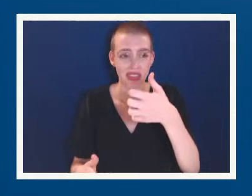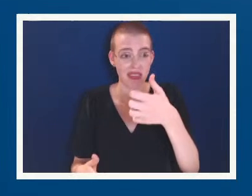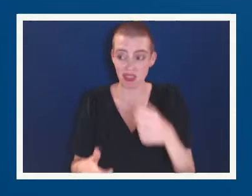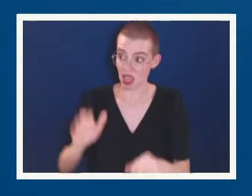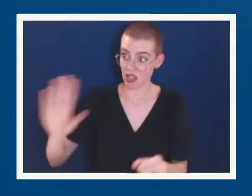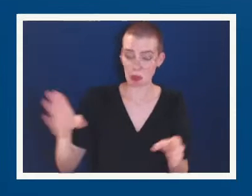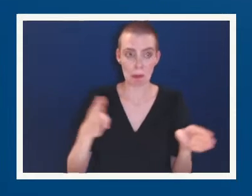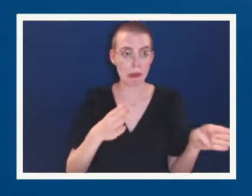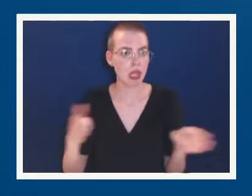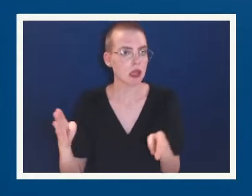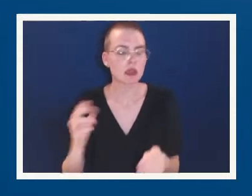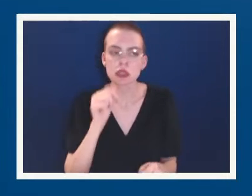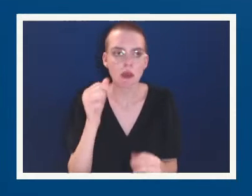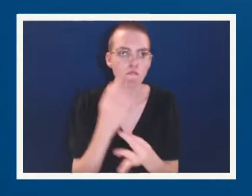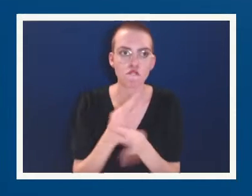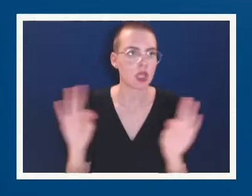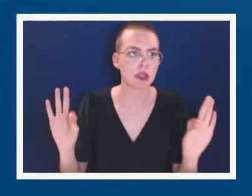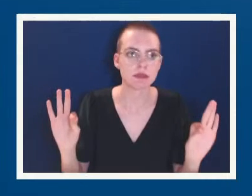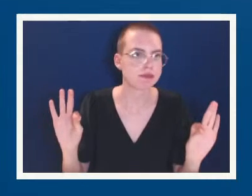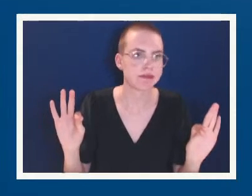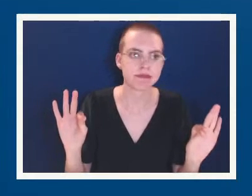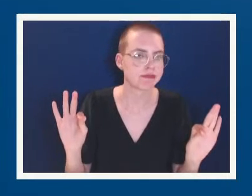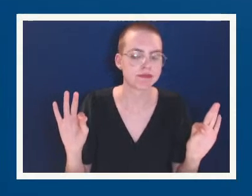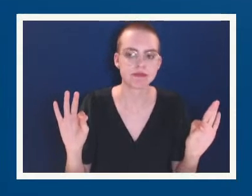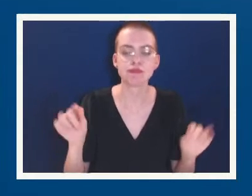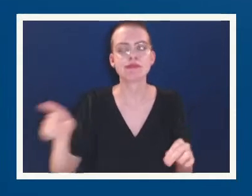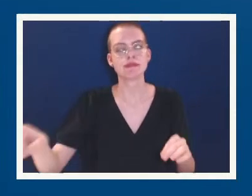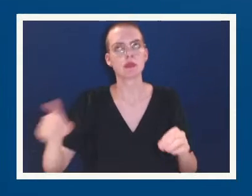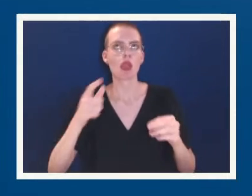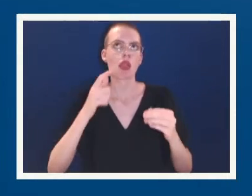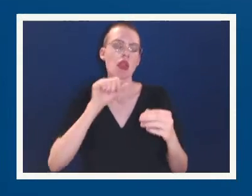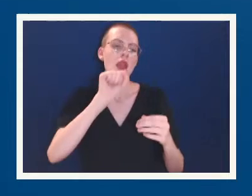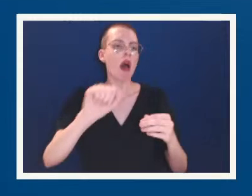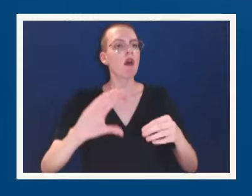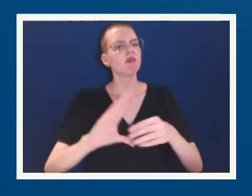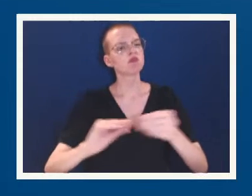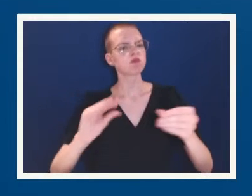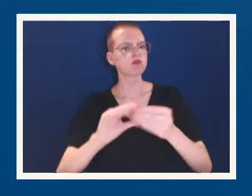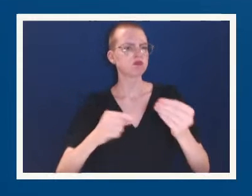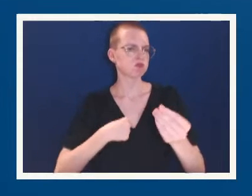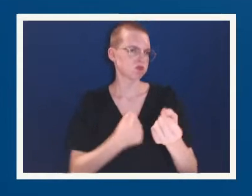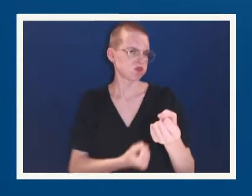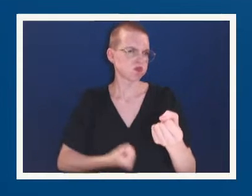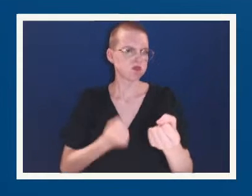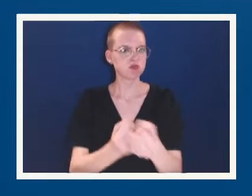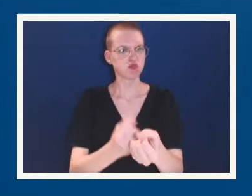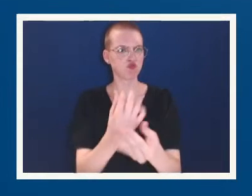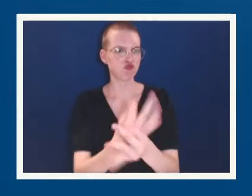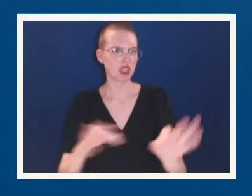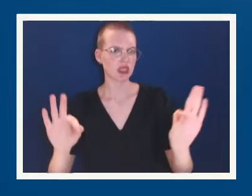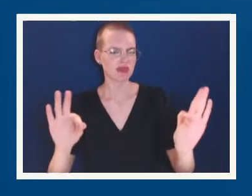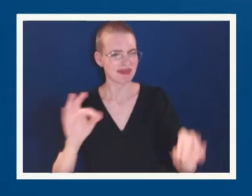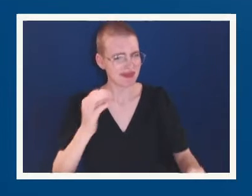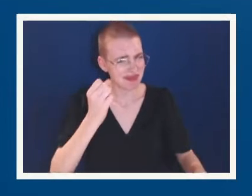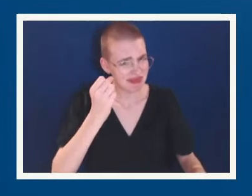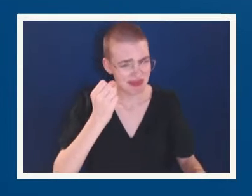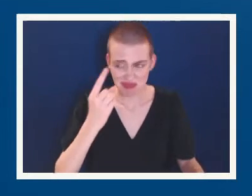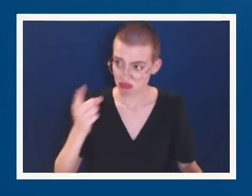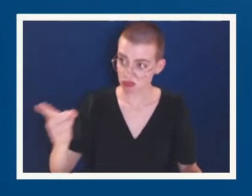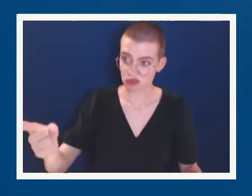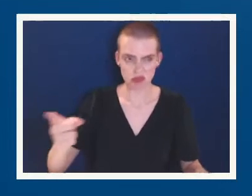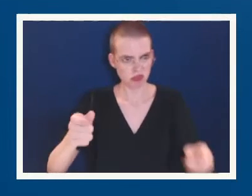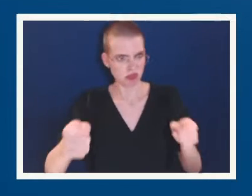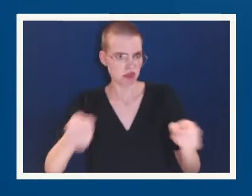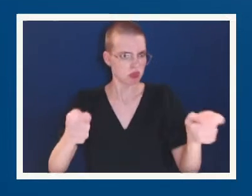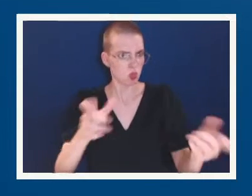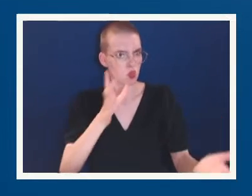know, this guy loves to talk a good game about freedom, right? Let me tell you something. It's not freedom to tell women what they're allowed to